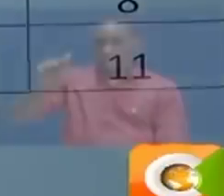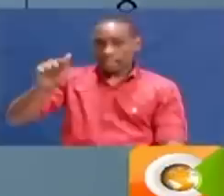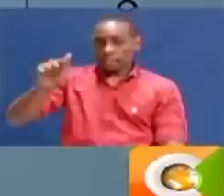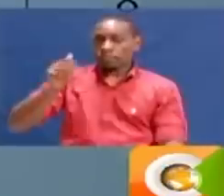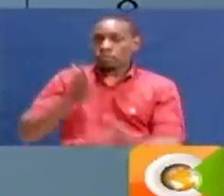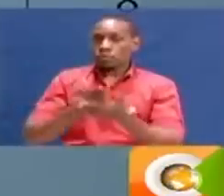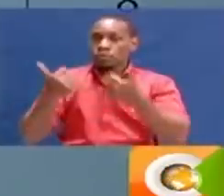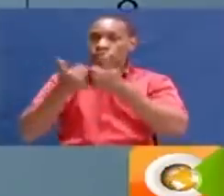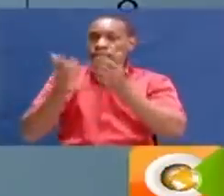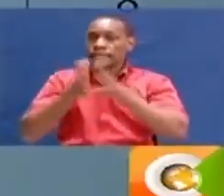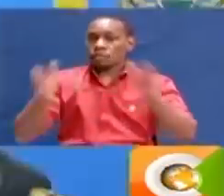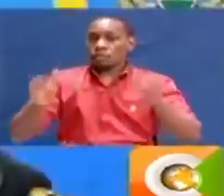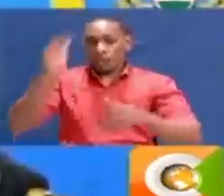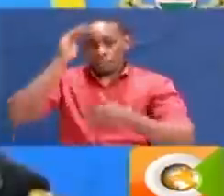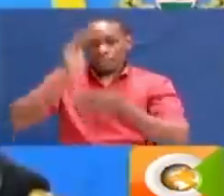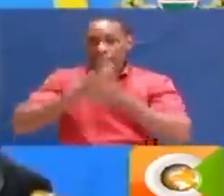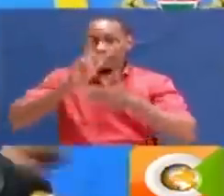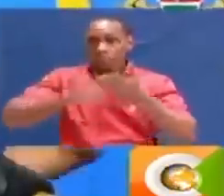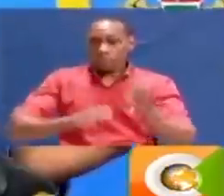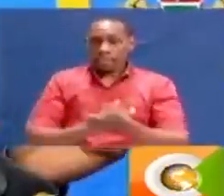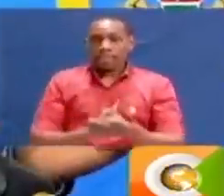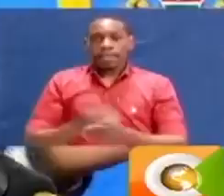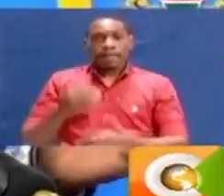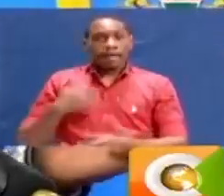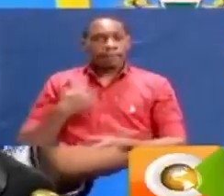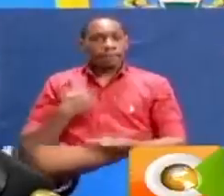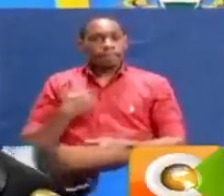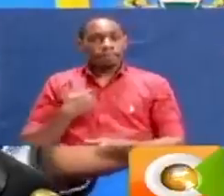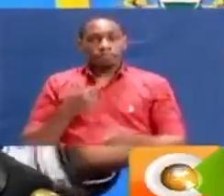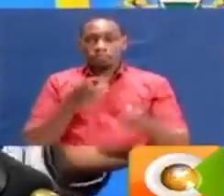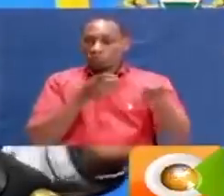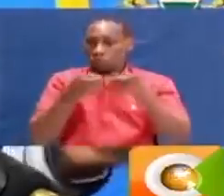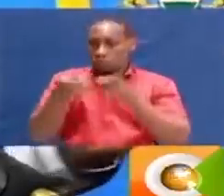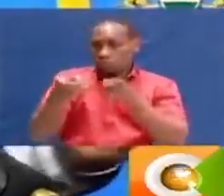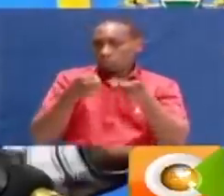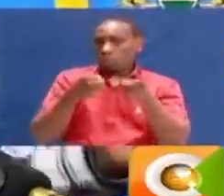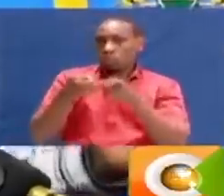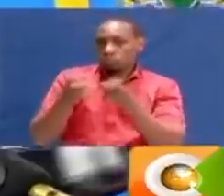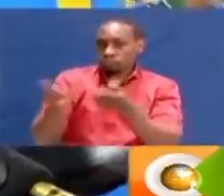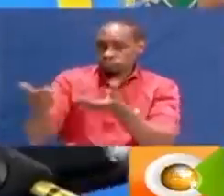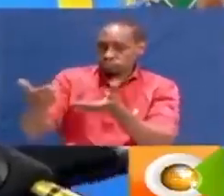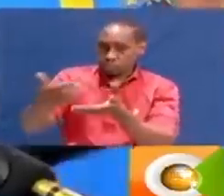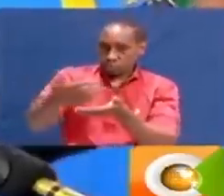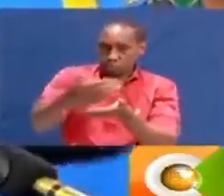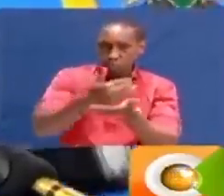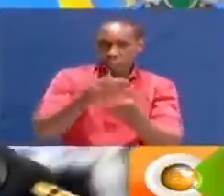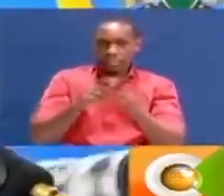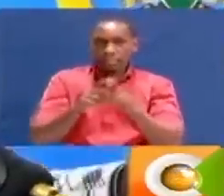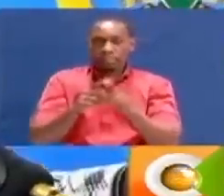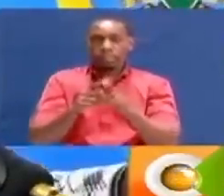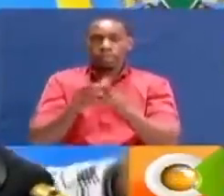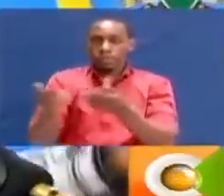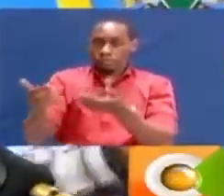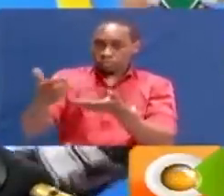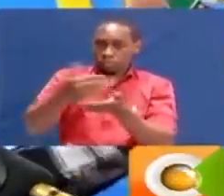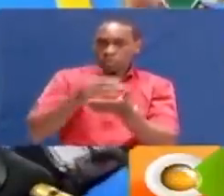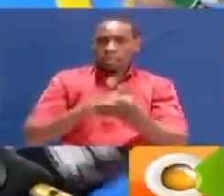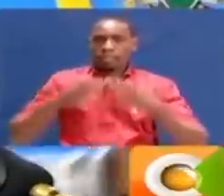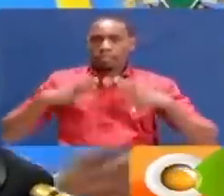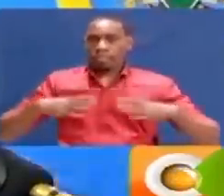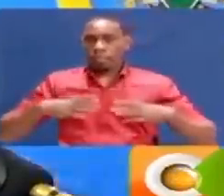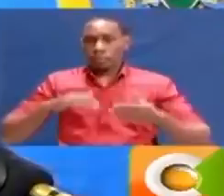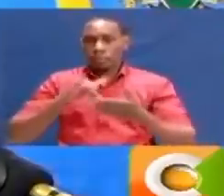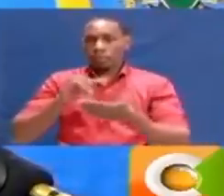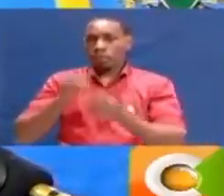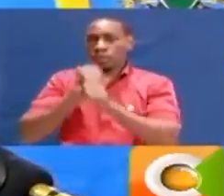that we have now kind of managed to collect and gather the people in KPA. We are watching it